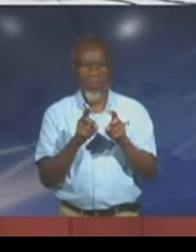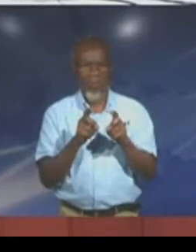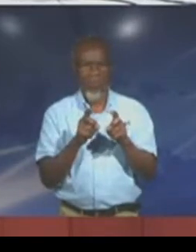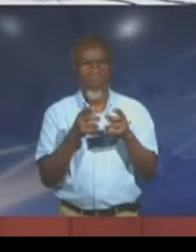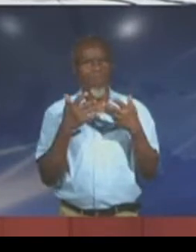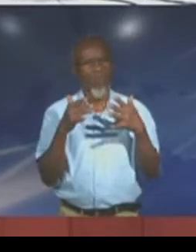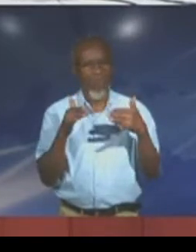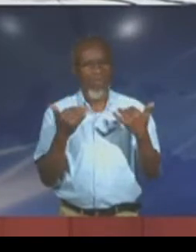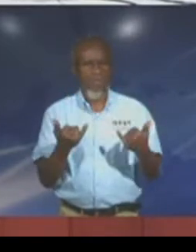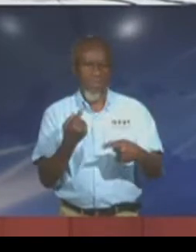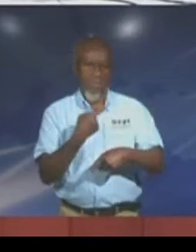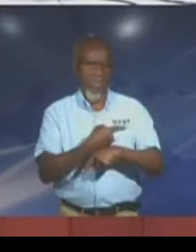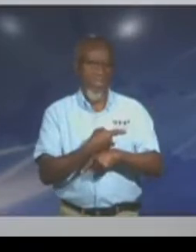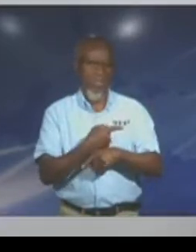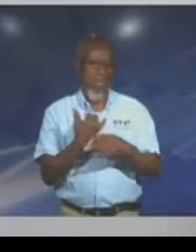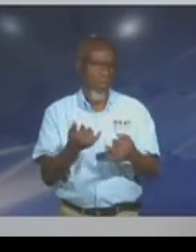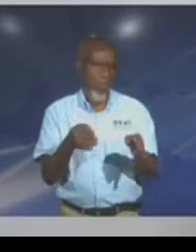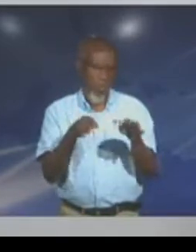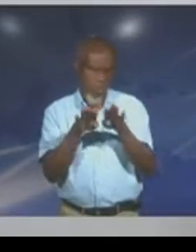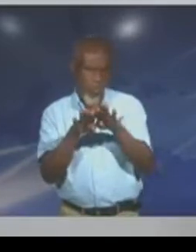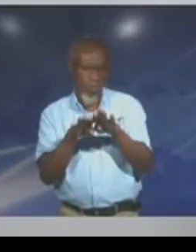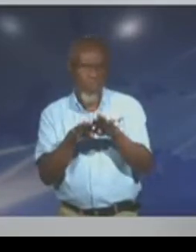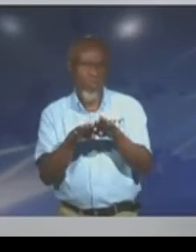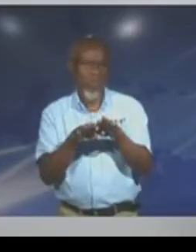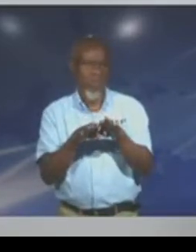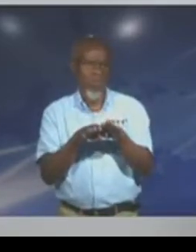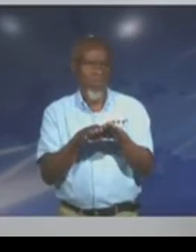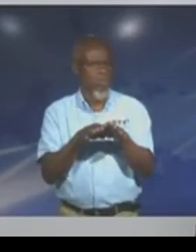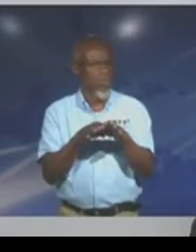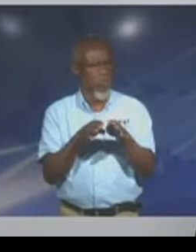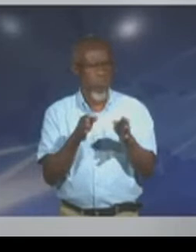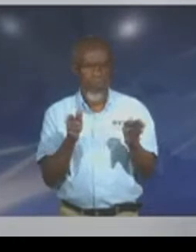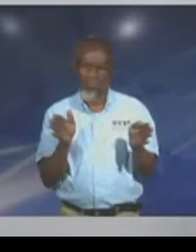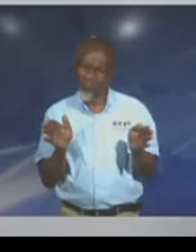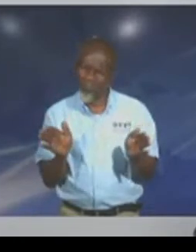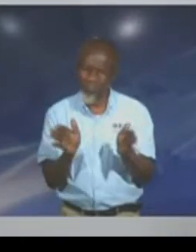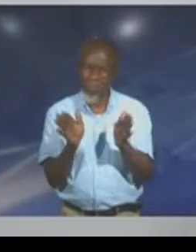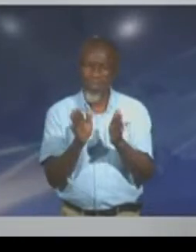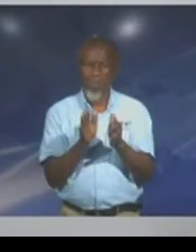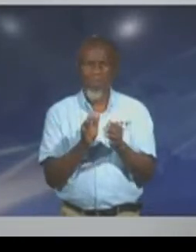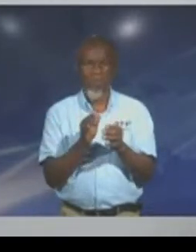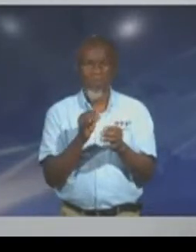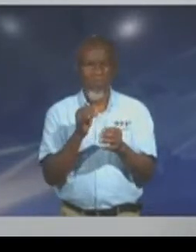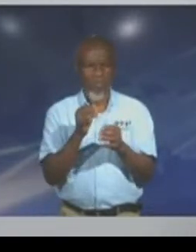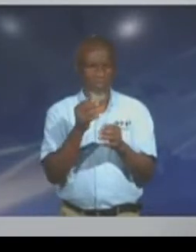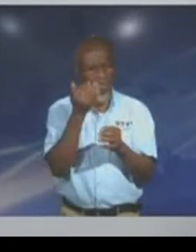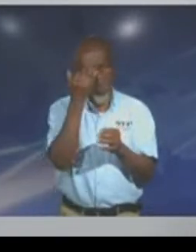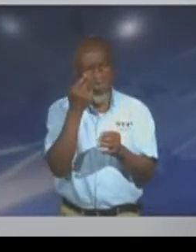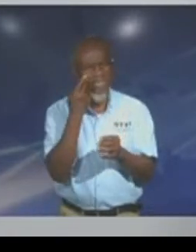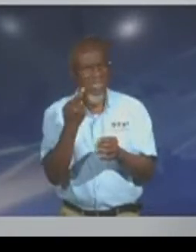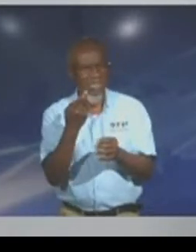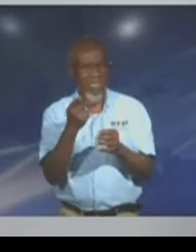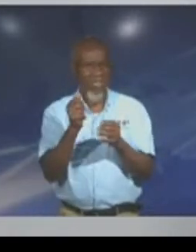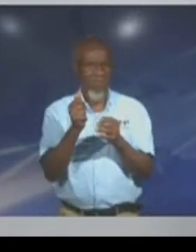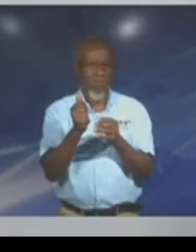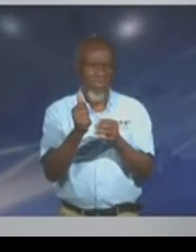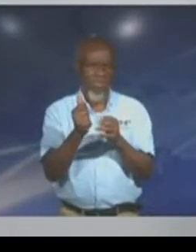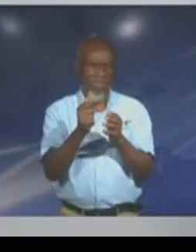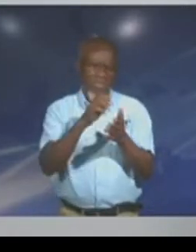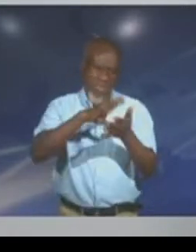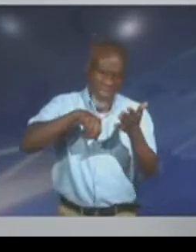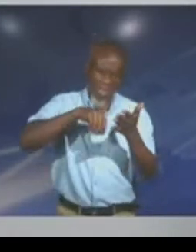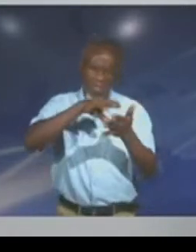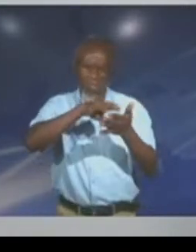conference. And as we close, we want to emphasize that even though we have begun to roll back restrictions, the